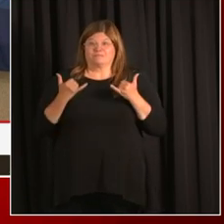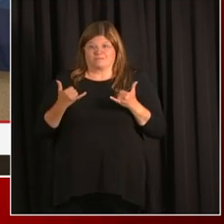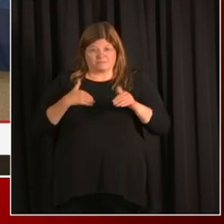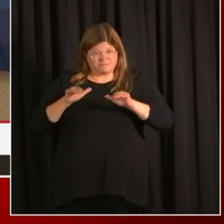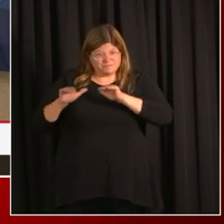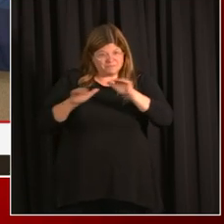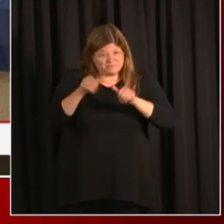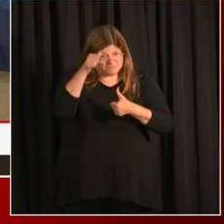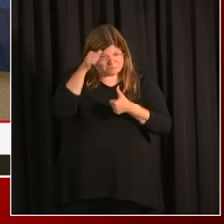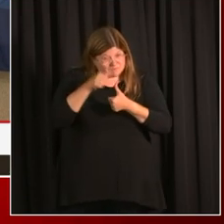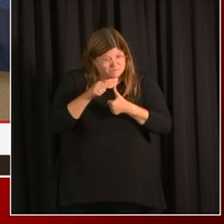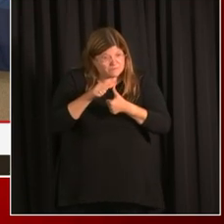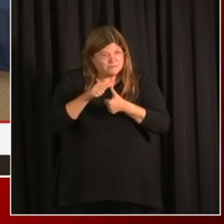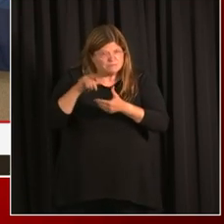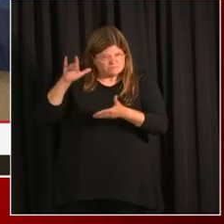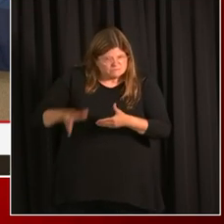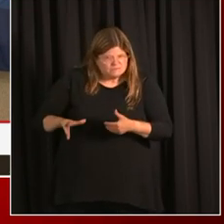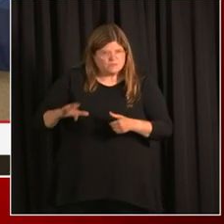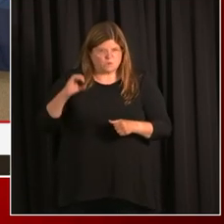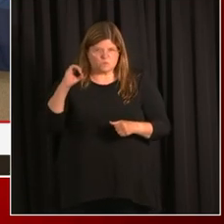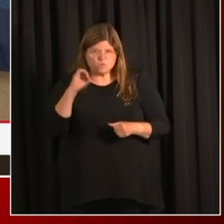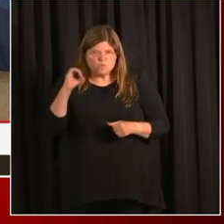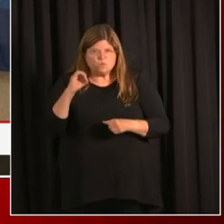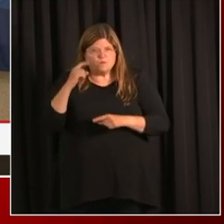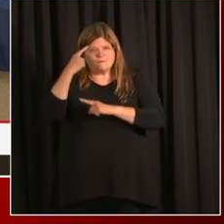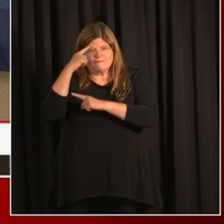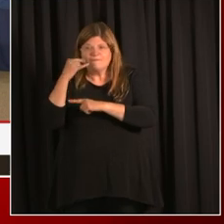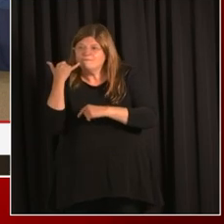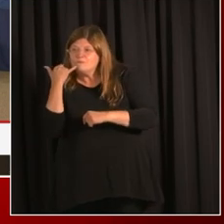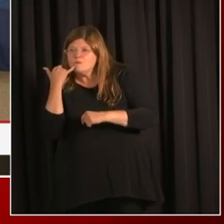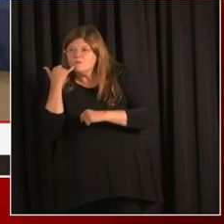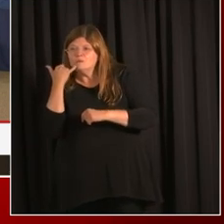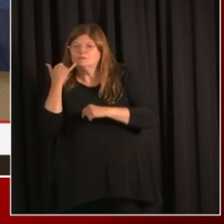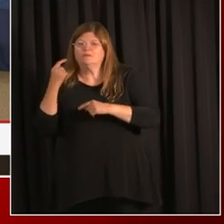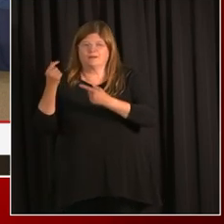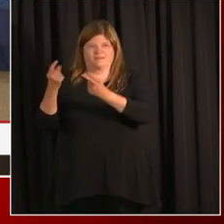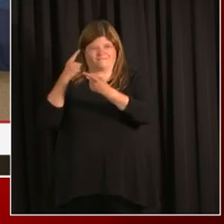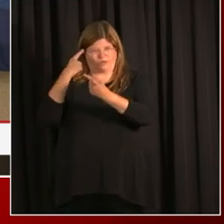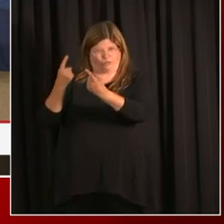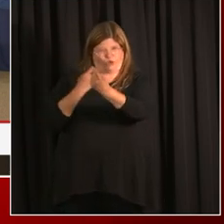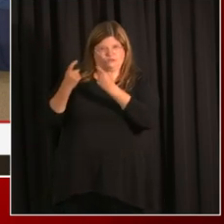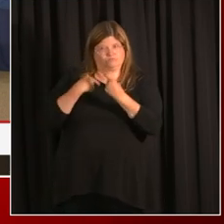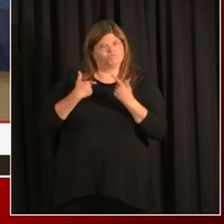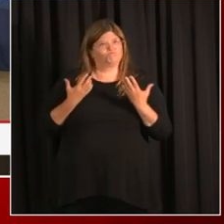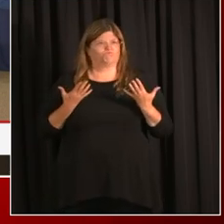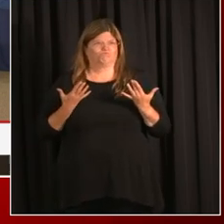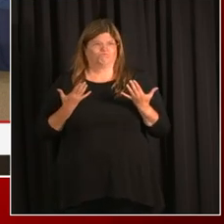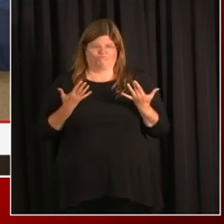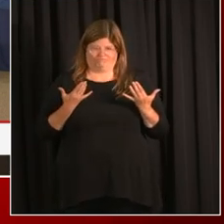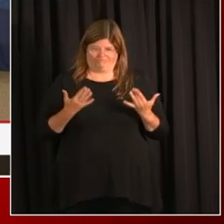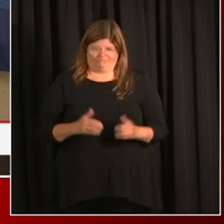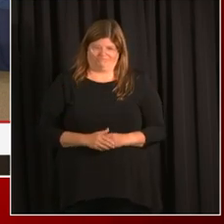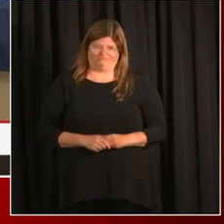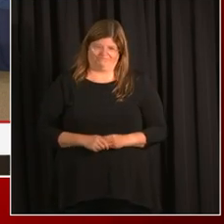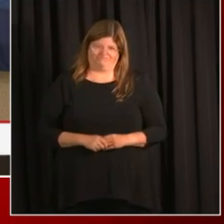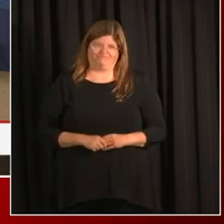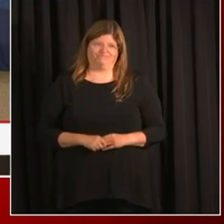our question queue. And we'll get to your questions.